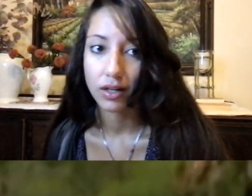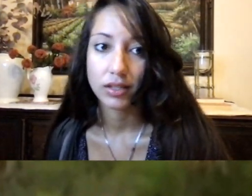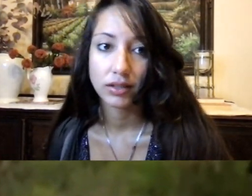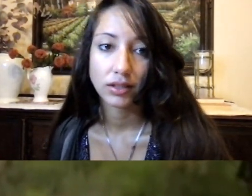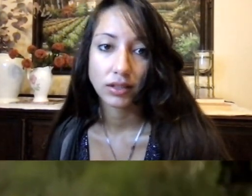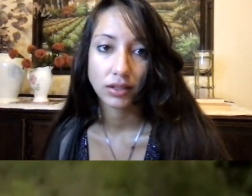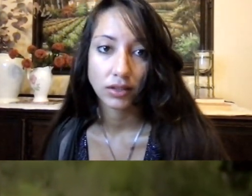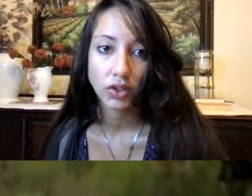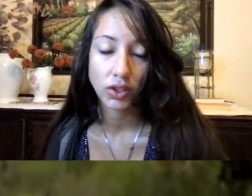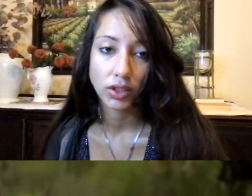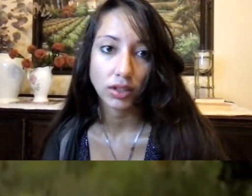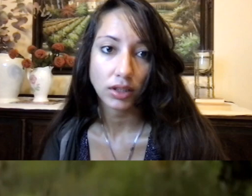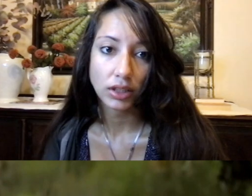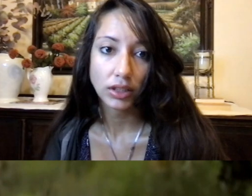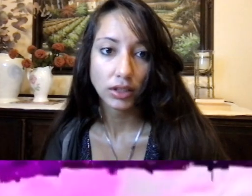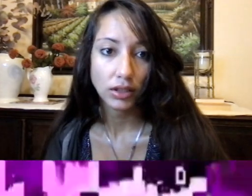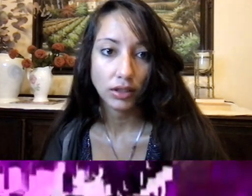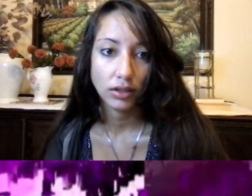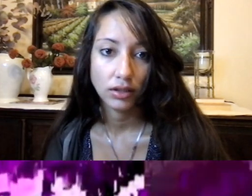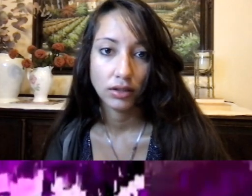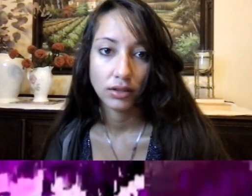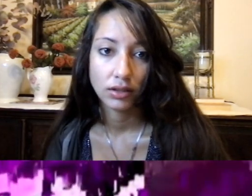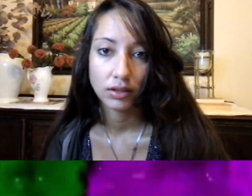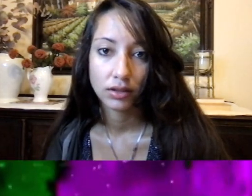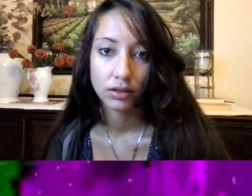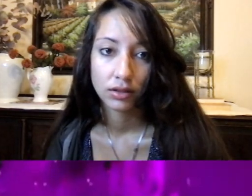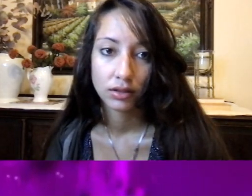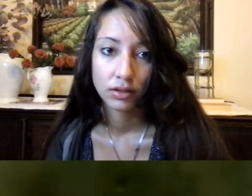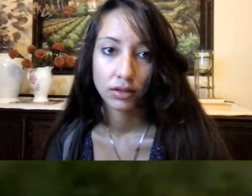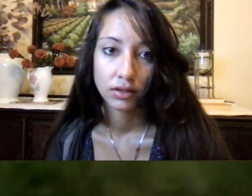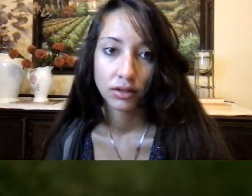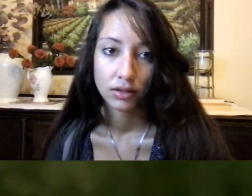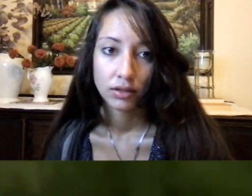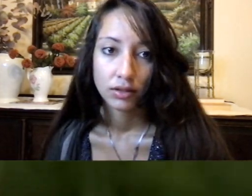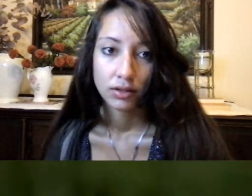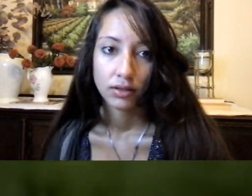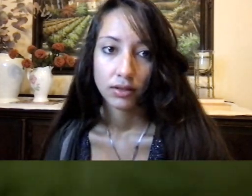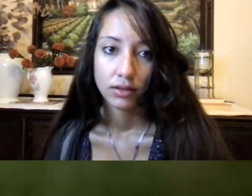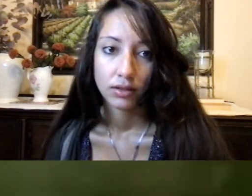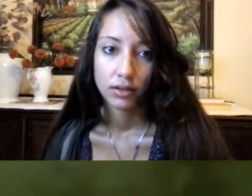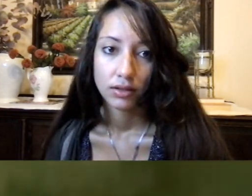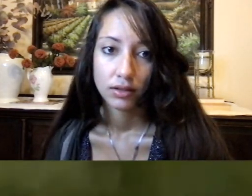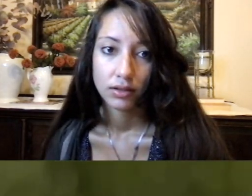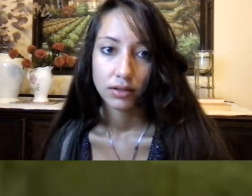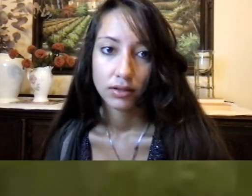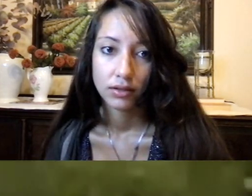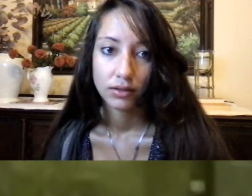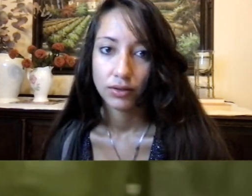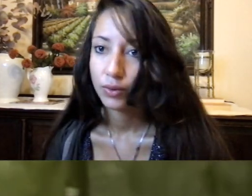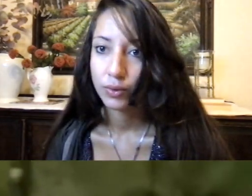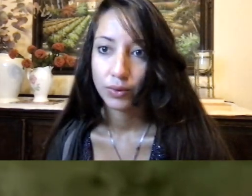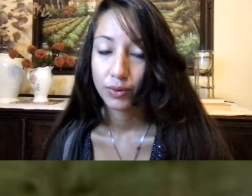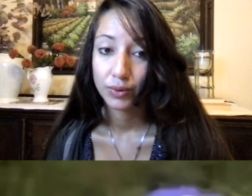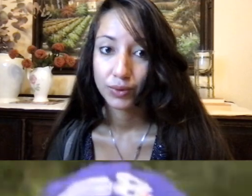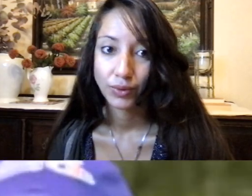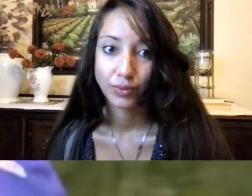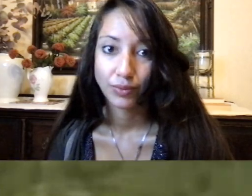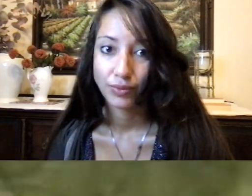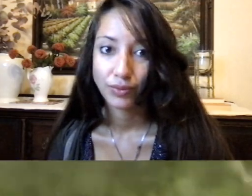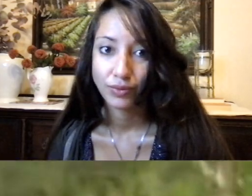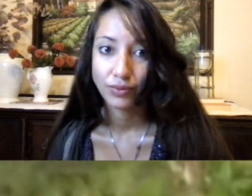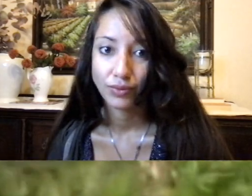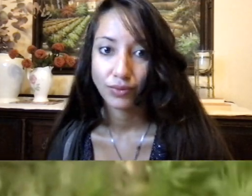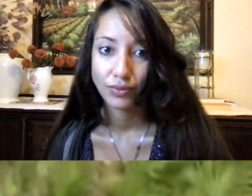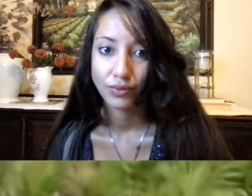for. But just full, you want to keep it safe. You don't want to put your life at risk, and you don't want to put first responders' lives at risk